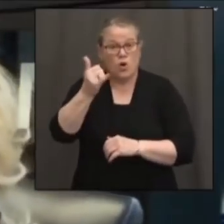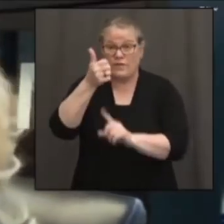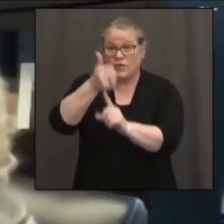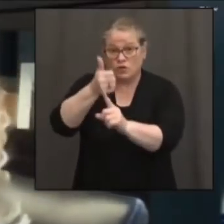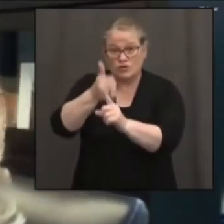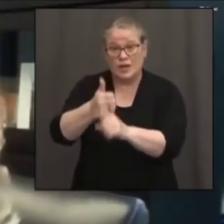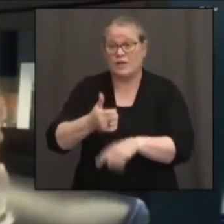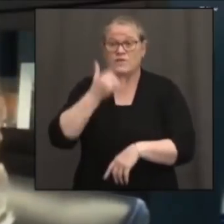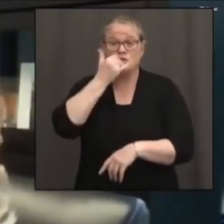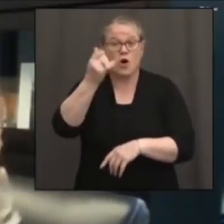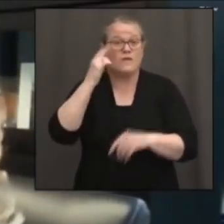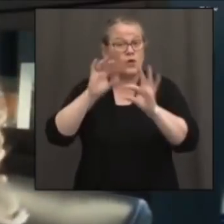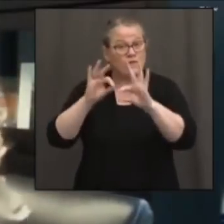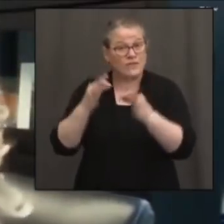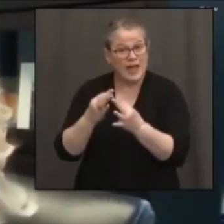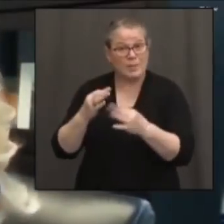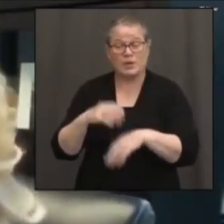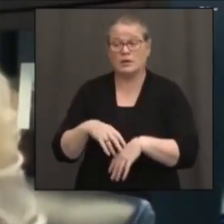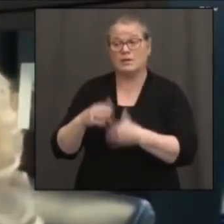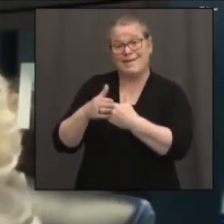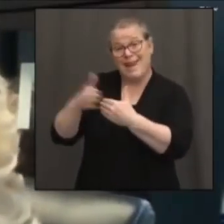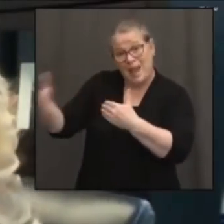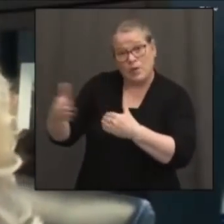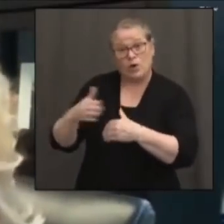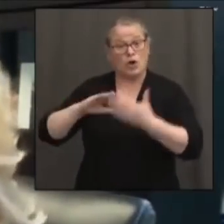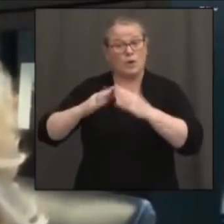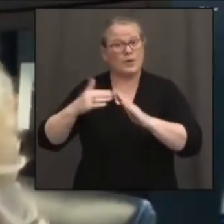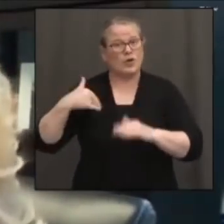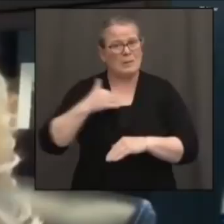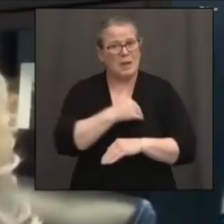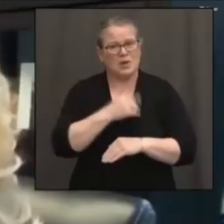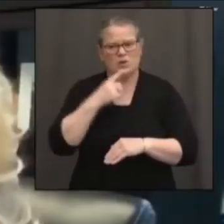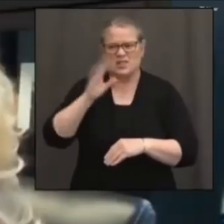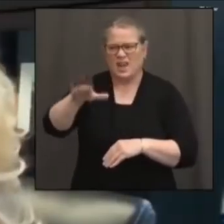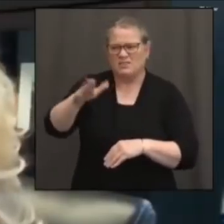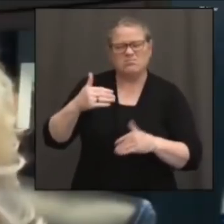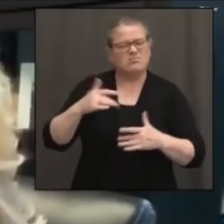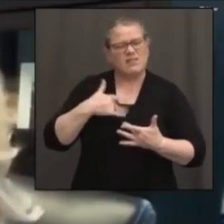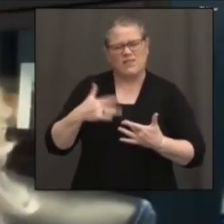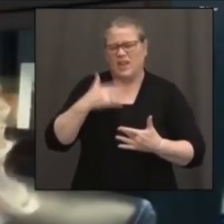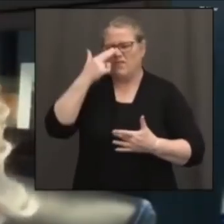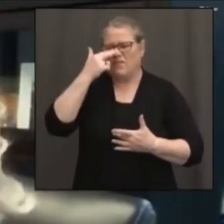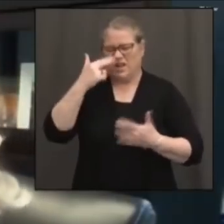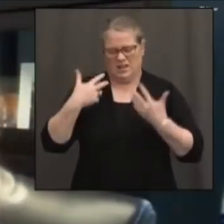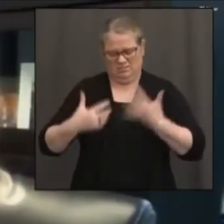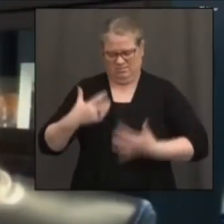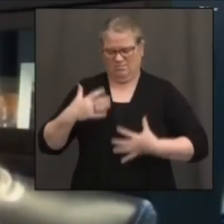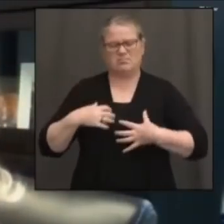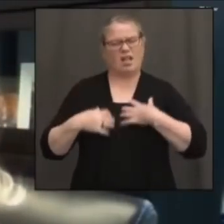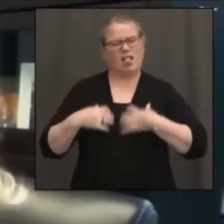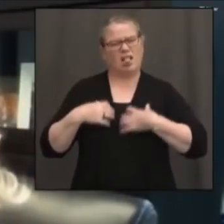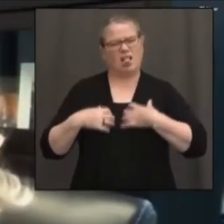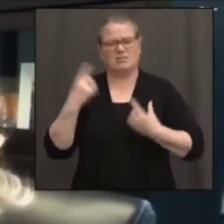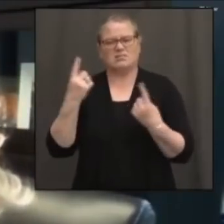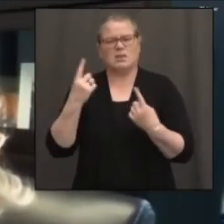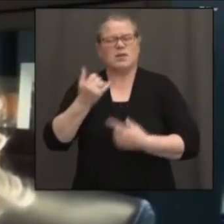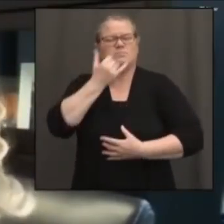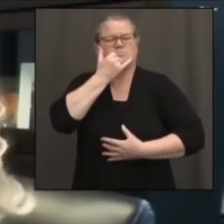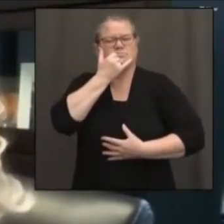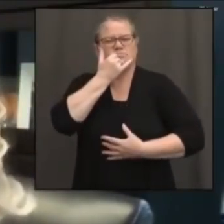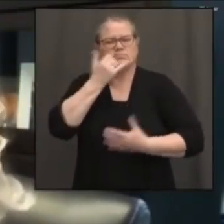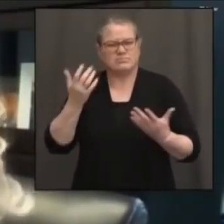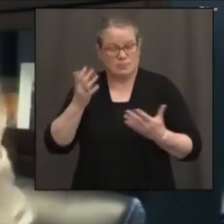your community members, your neighbors, to say, I don't feel right. Something's going on. They would then may refer you